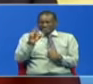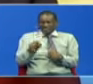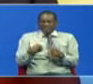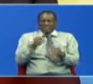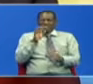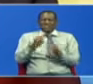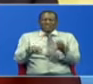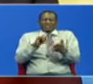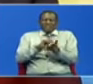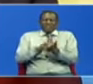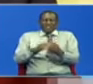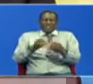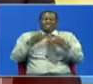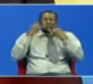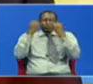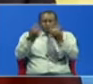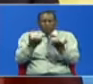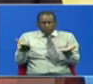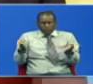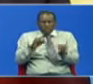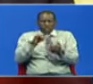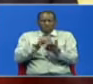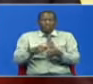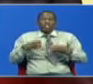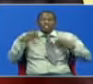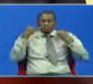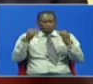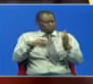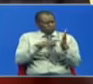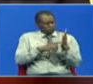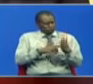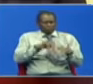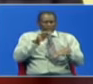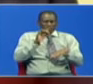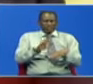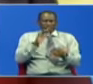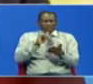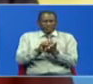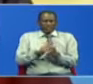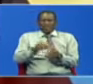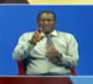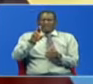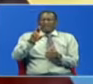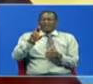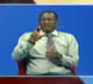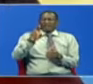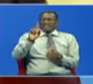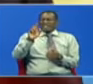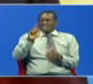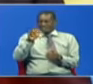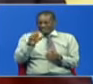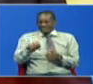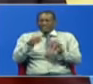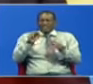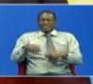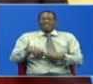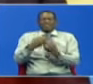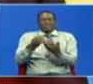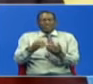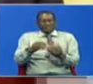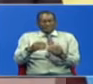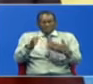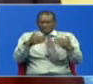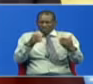information becomes available, if that information points to a fact that RDTs might be able to give an indication of diagnosis,